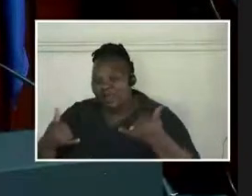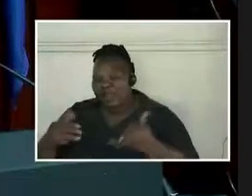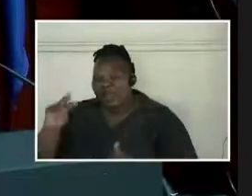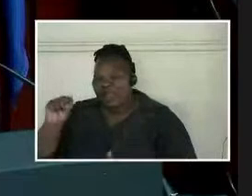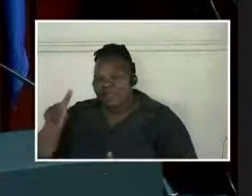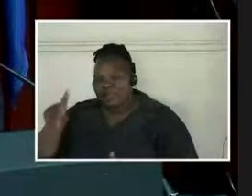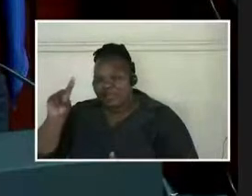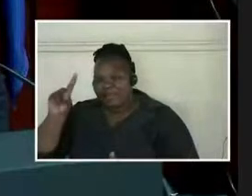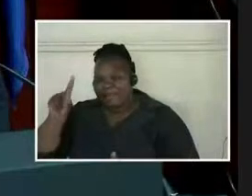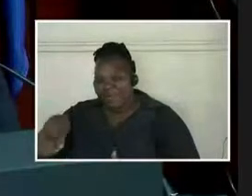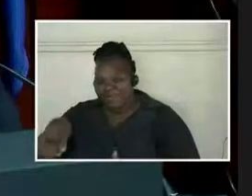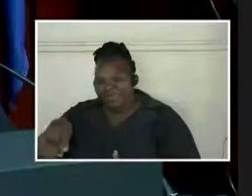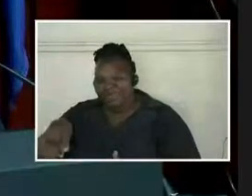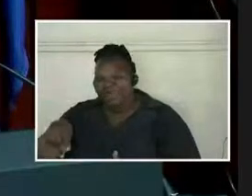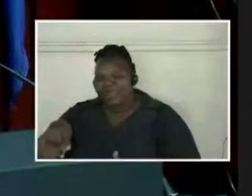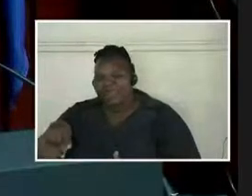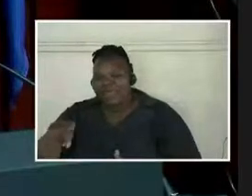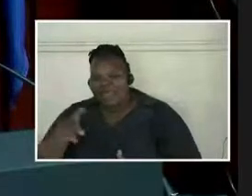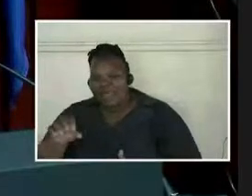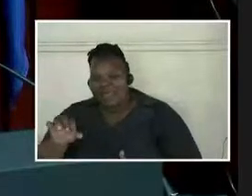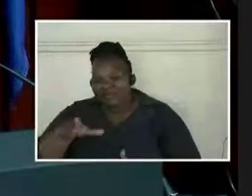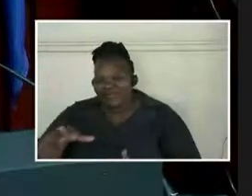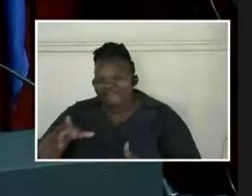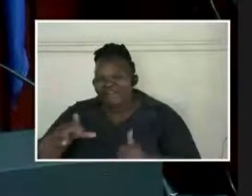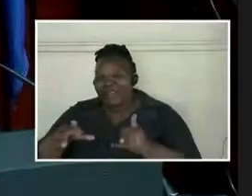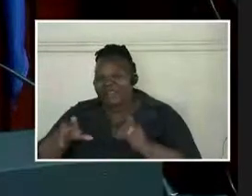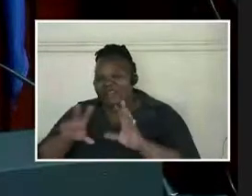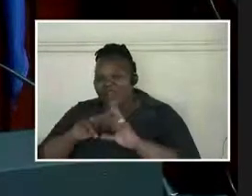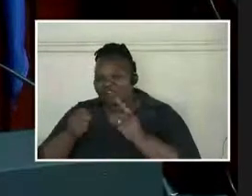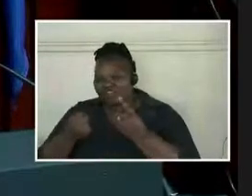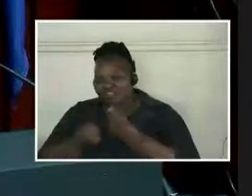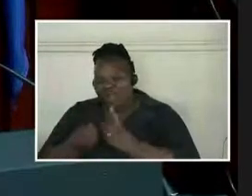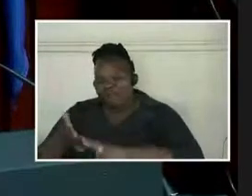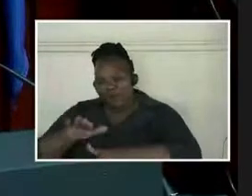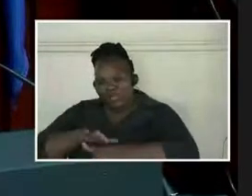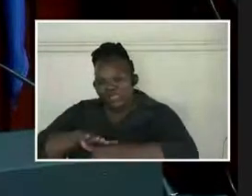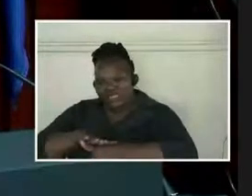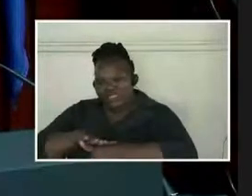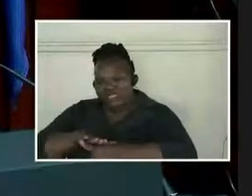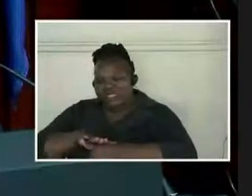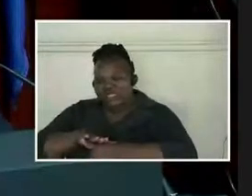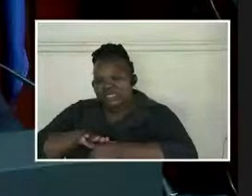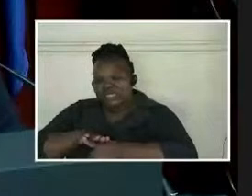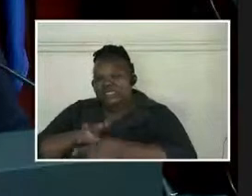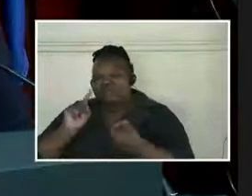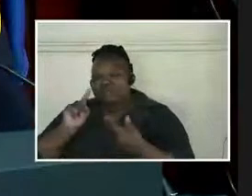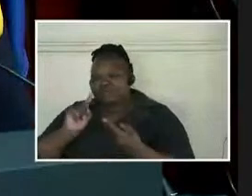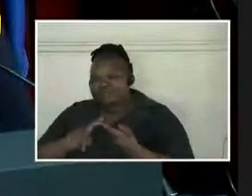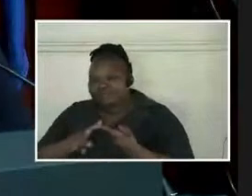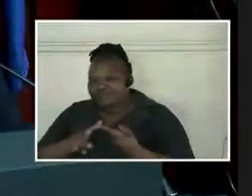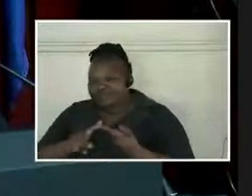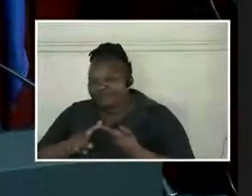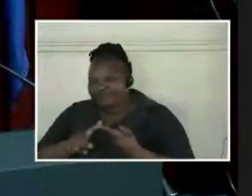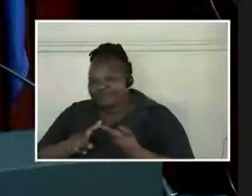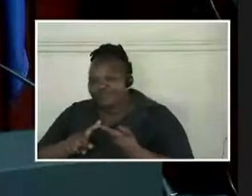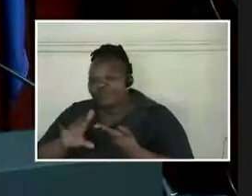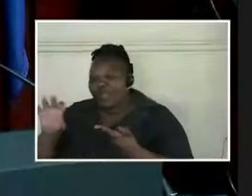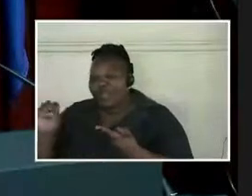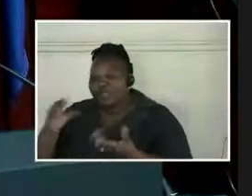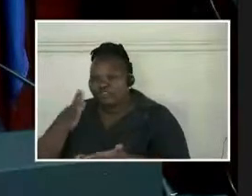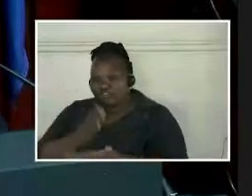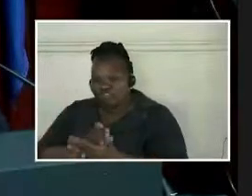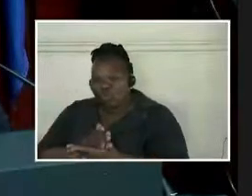growth plan and the seven national government priorities namely ensuring a